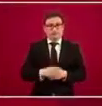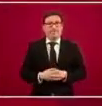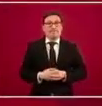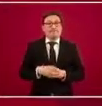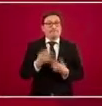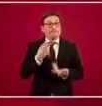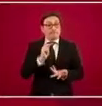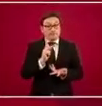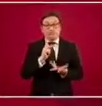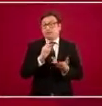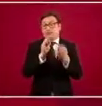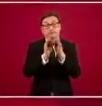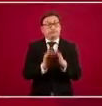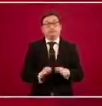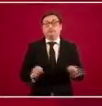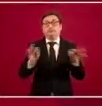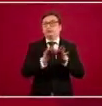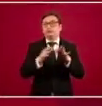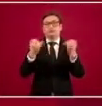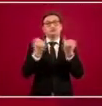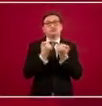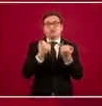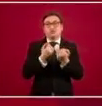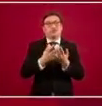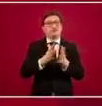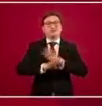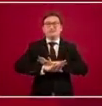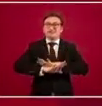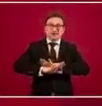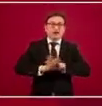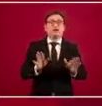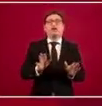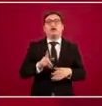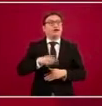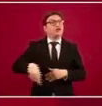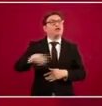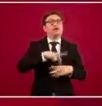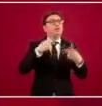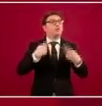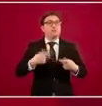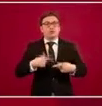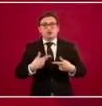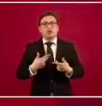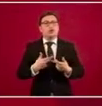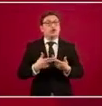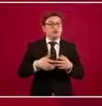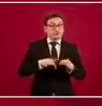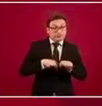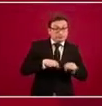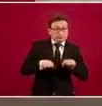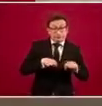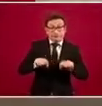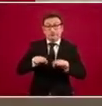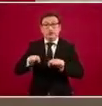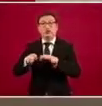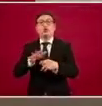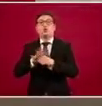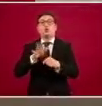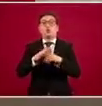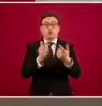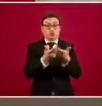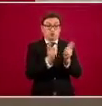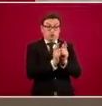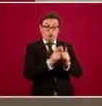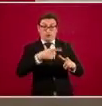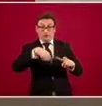sneeze, or when you cough. But it's also very important that there is no one